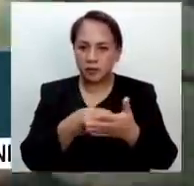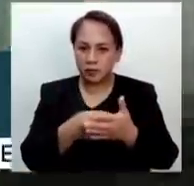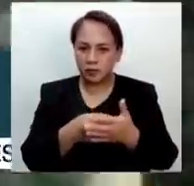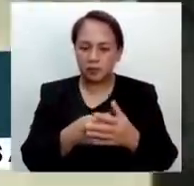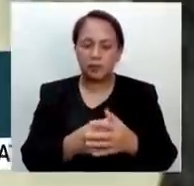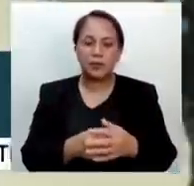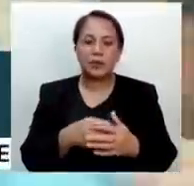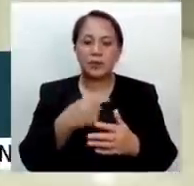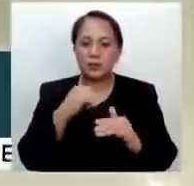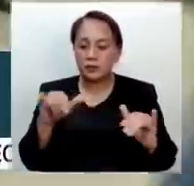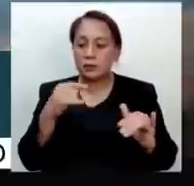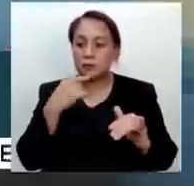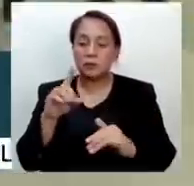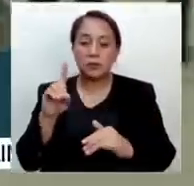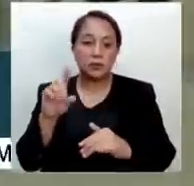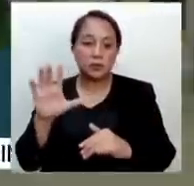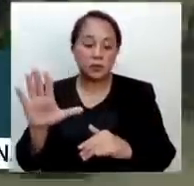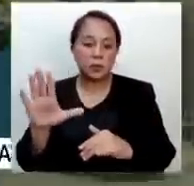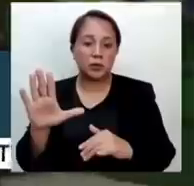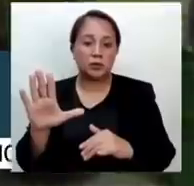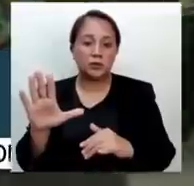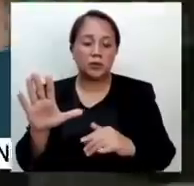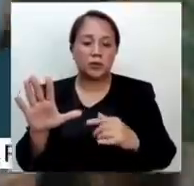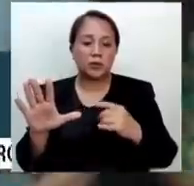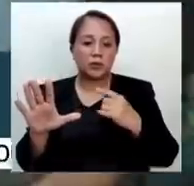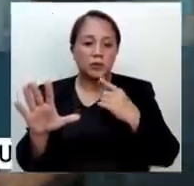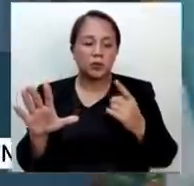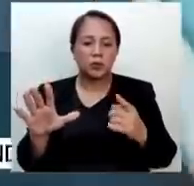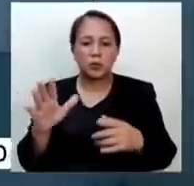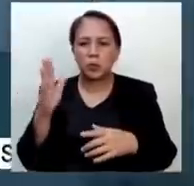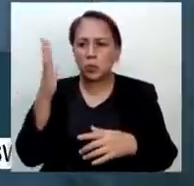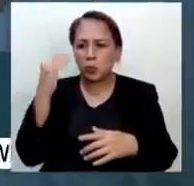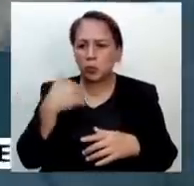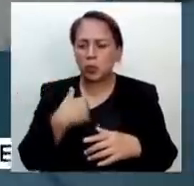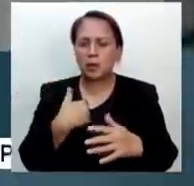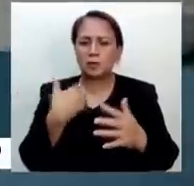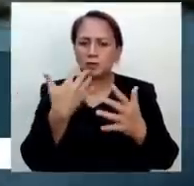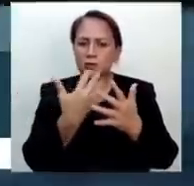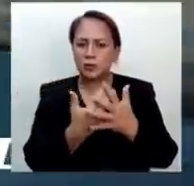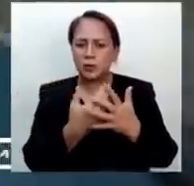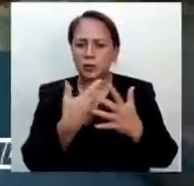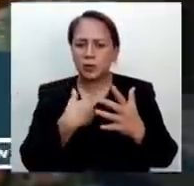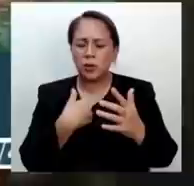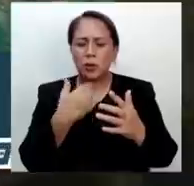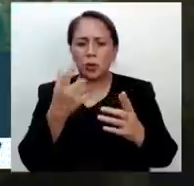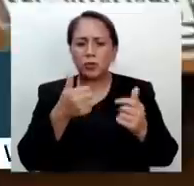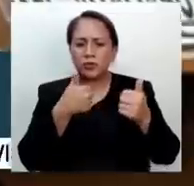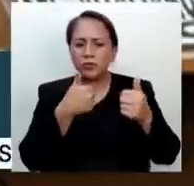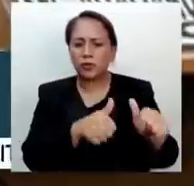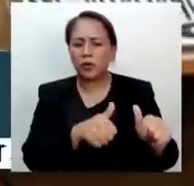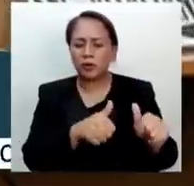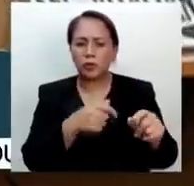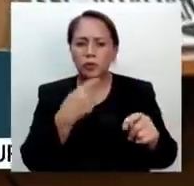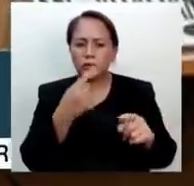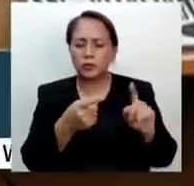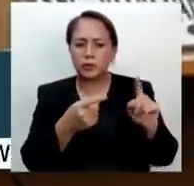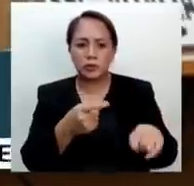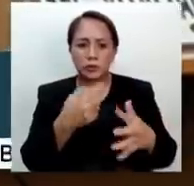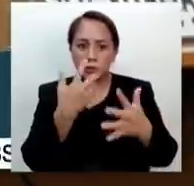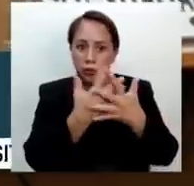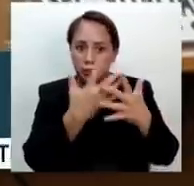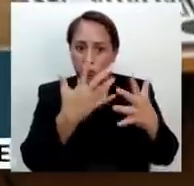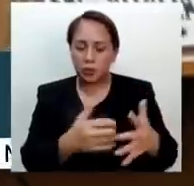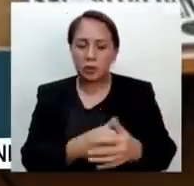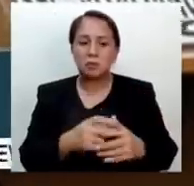echoed what the de Lima camp has been saying all along. Why would a Bucor OIC follow the orders of inmates? Instead, Ragos